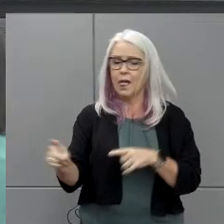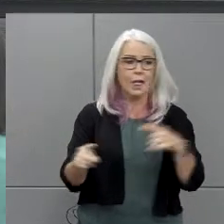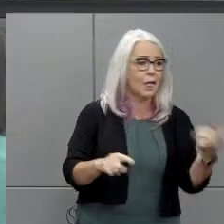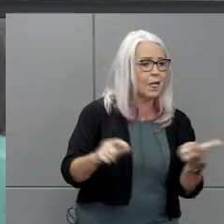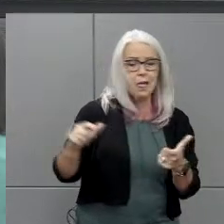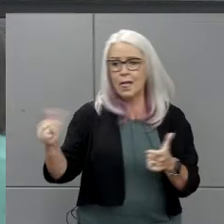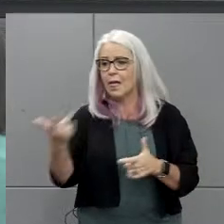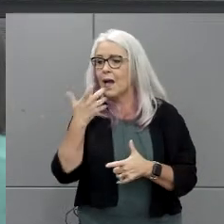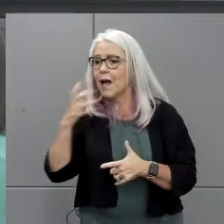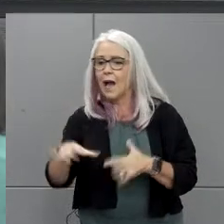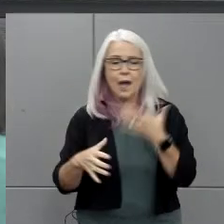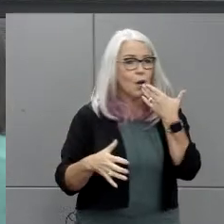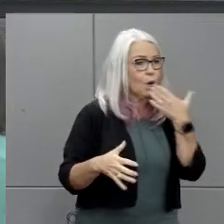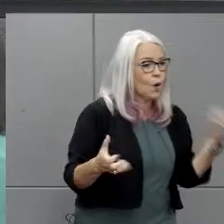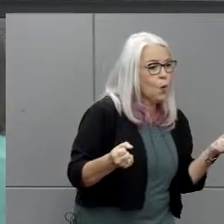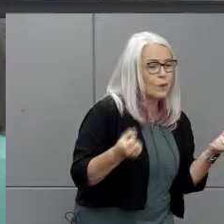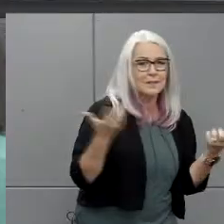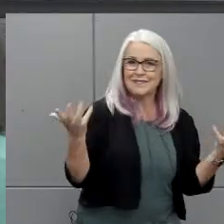cold thing.